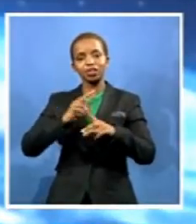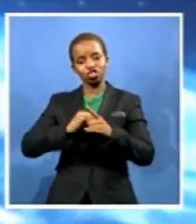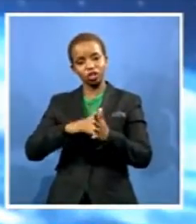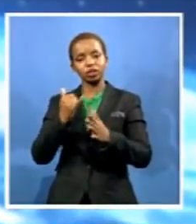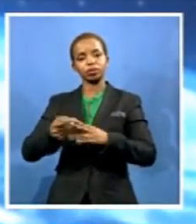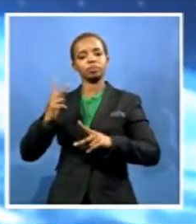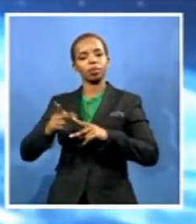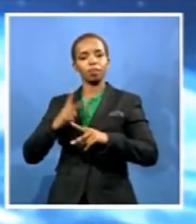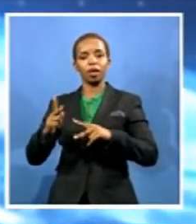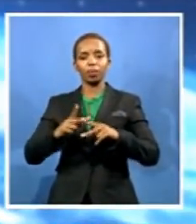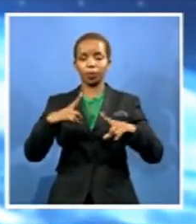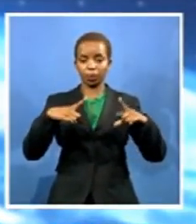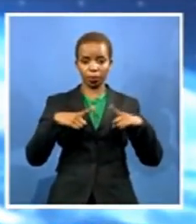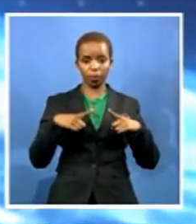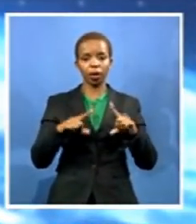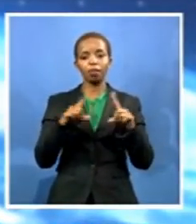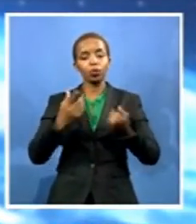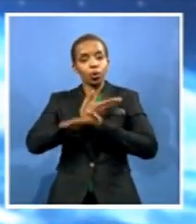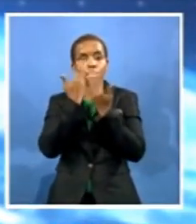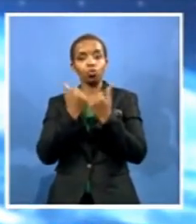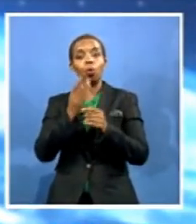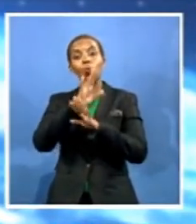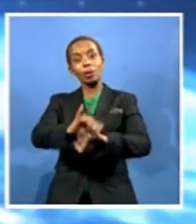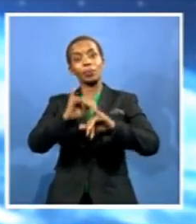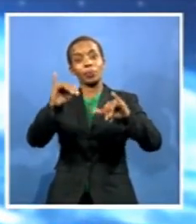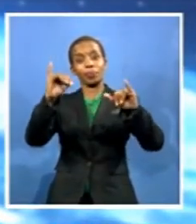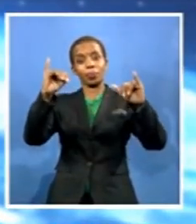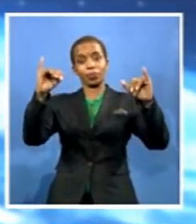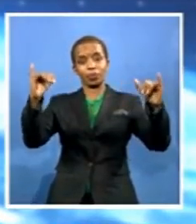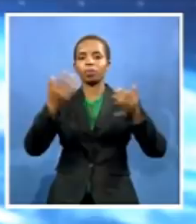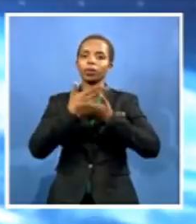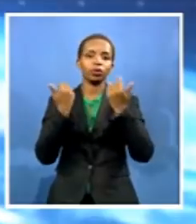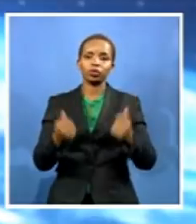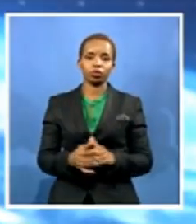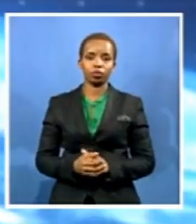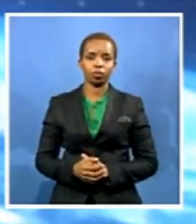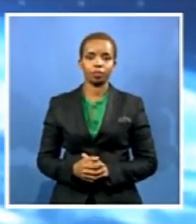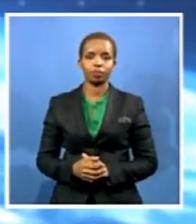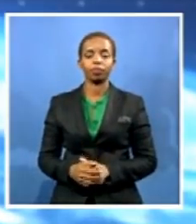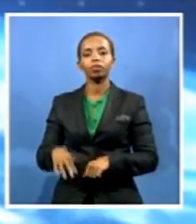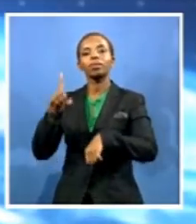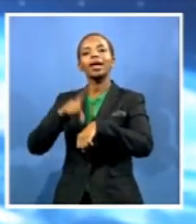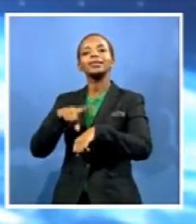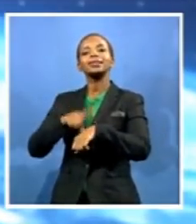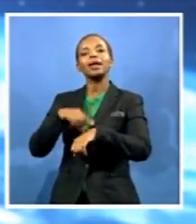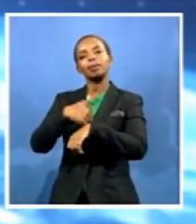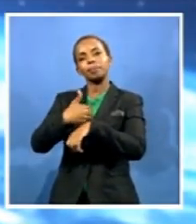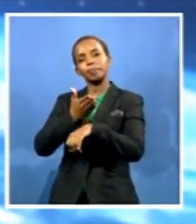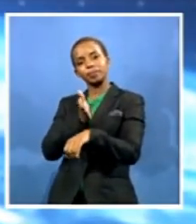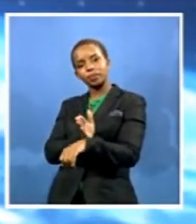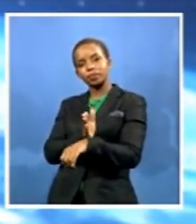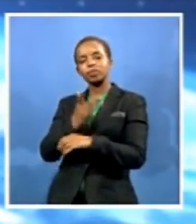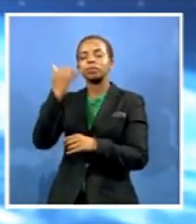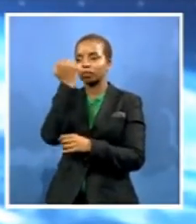Minister. We're running out of time on the call, and apologies to everyone who's waiting to speak. We have time, I think, for one very